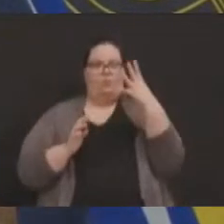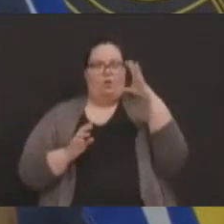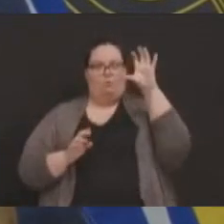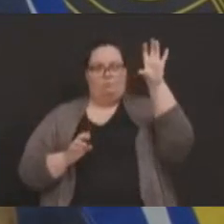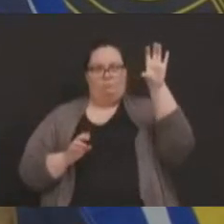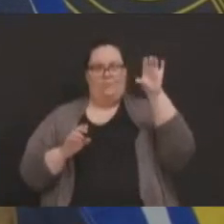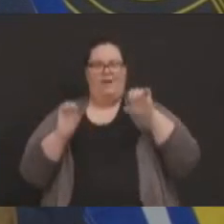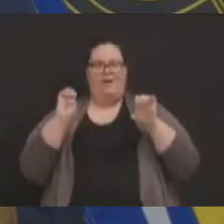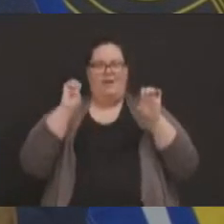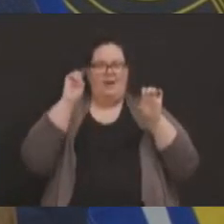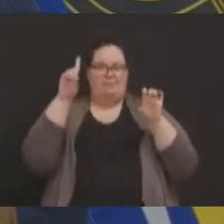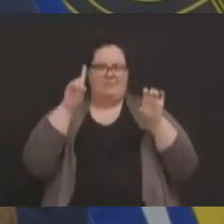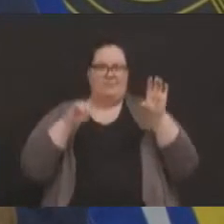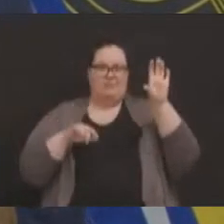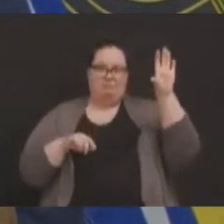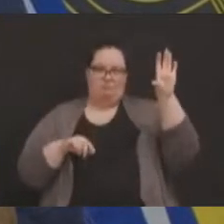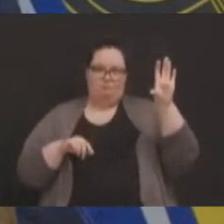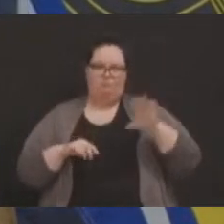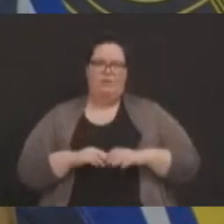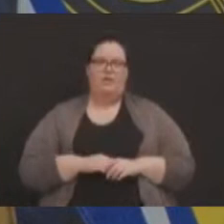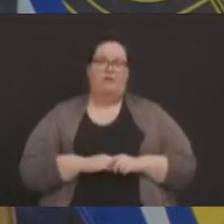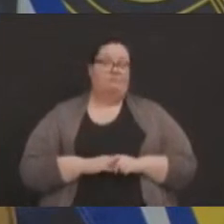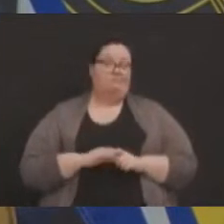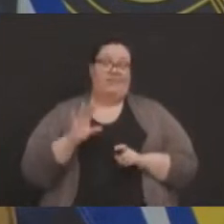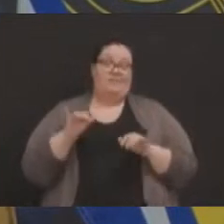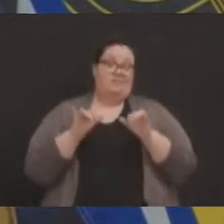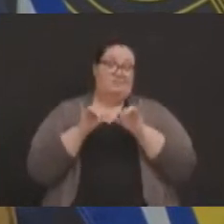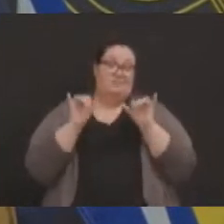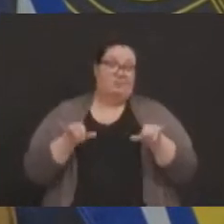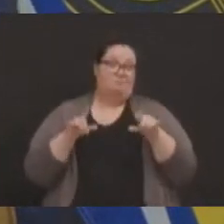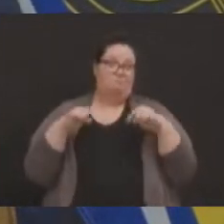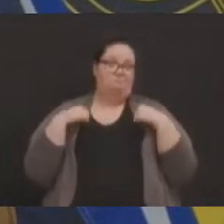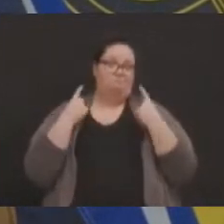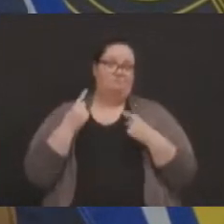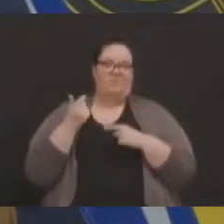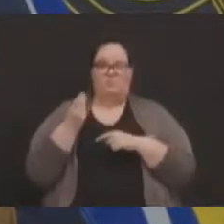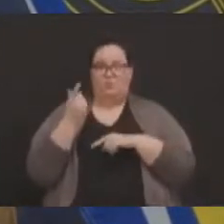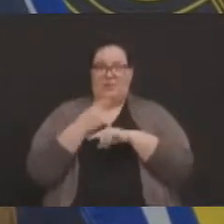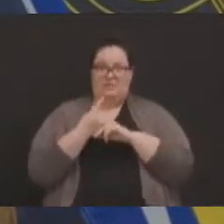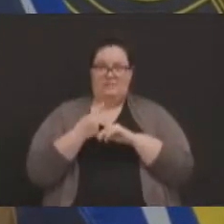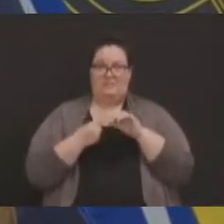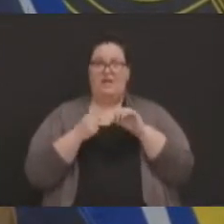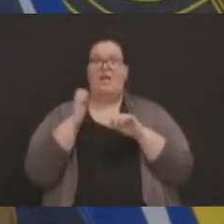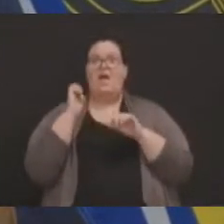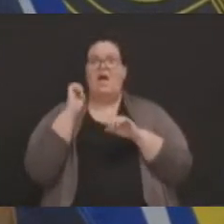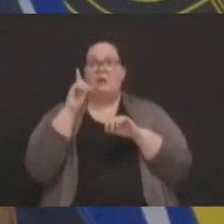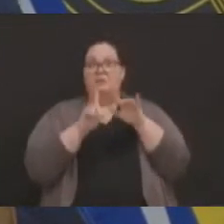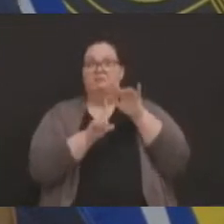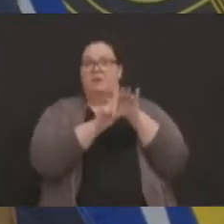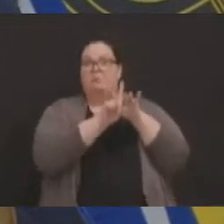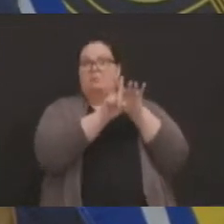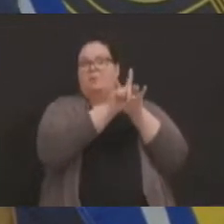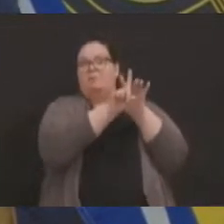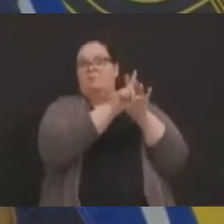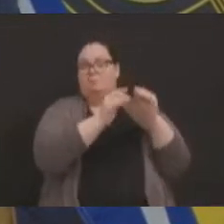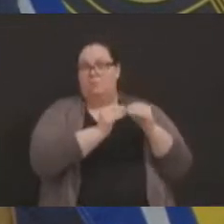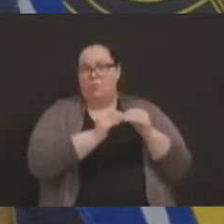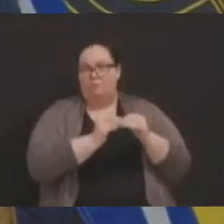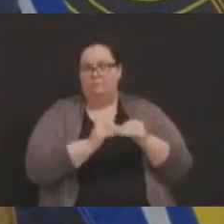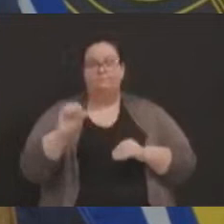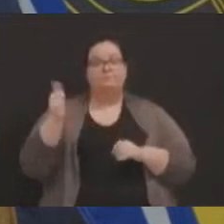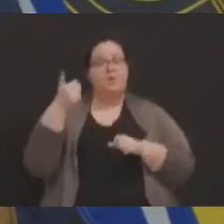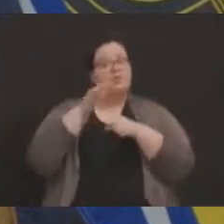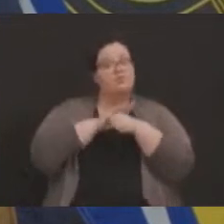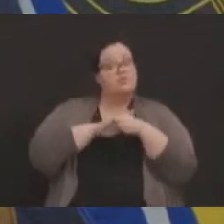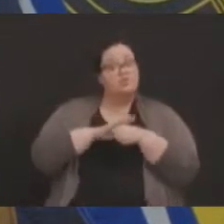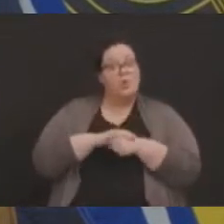In other zones, we have seen the spread of COVID-19 reduced. Because of this, we are accepting the